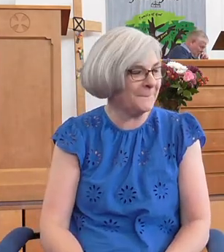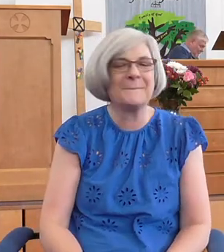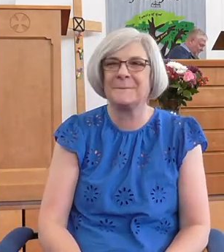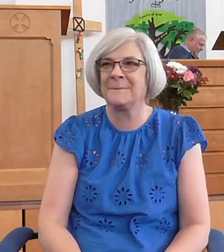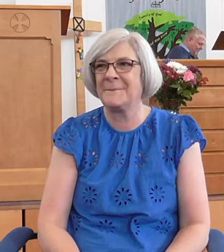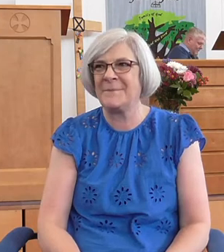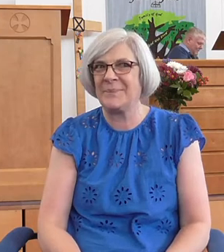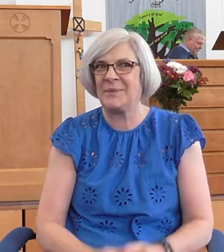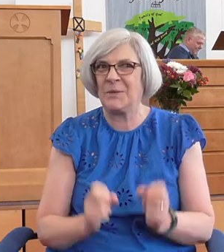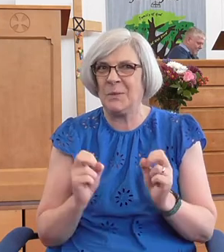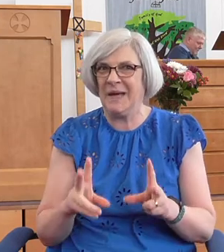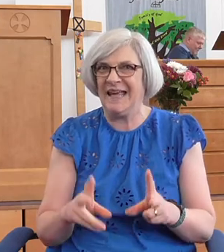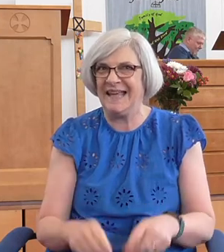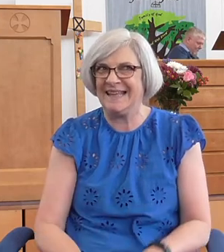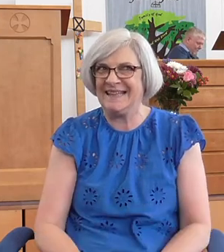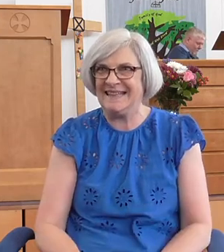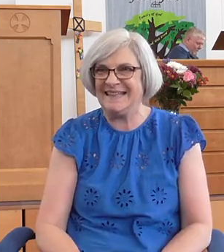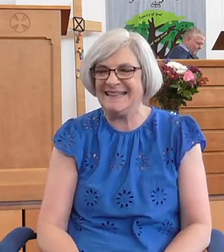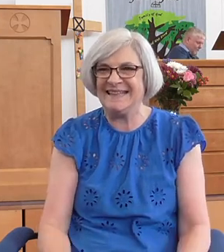Okay.